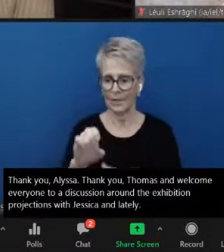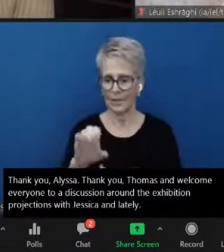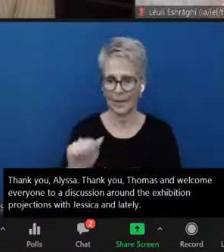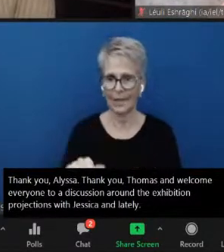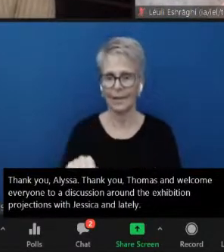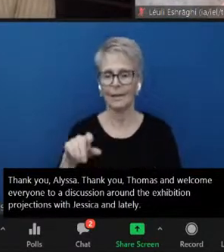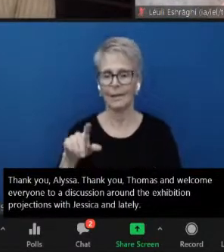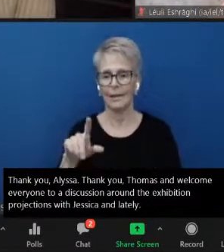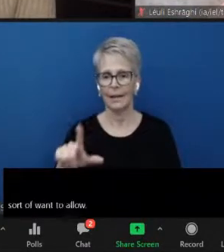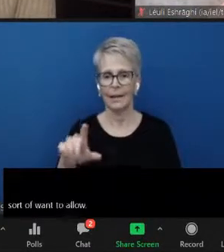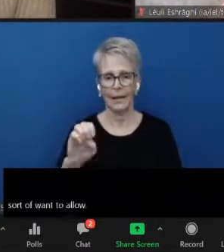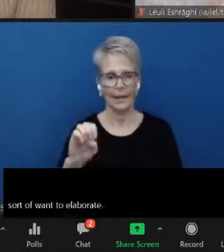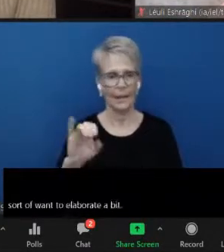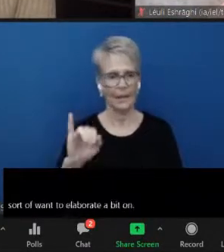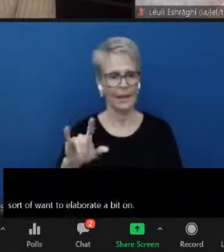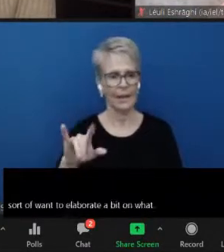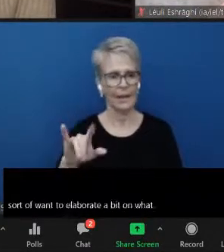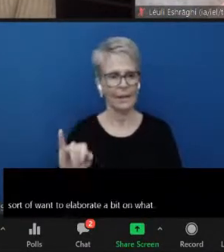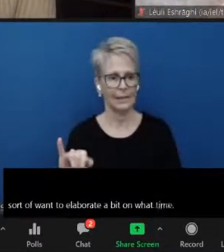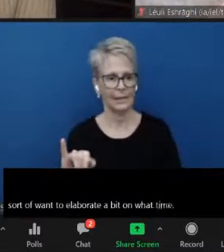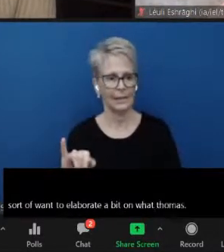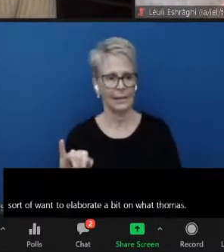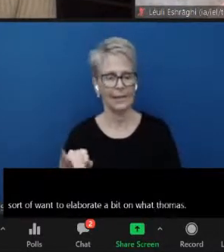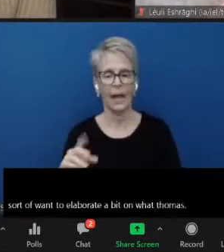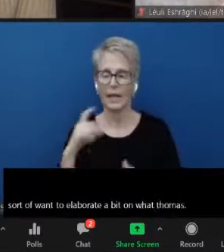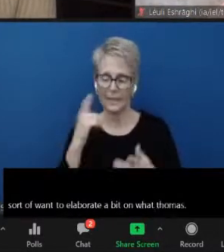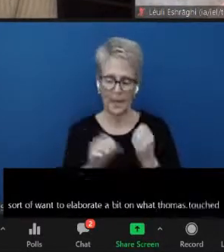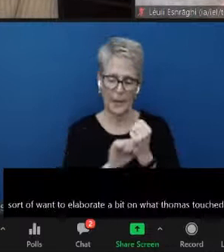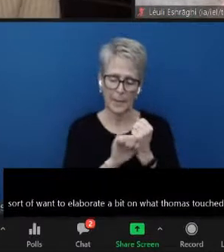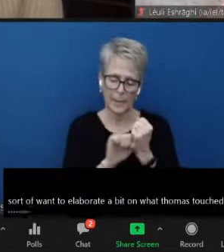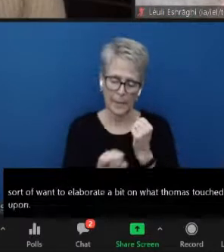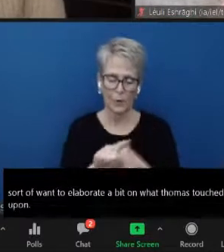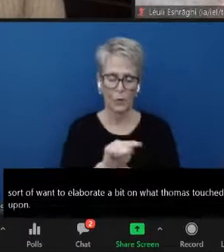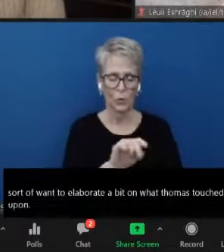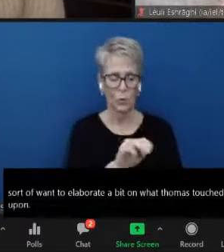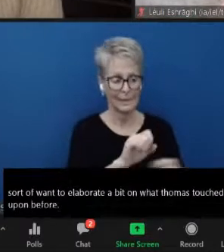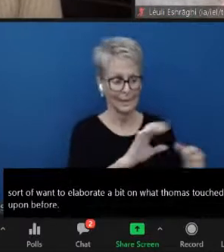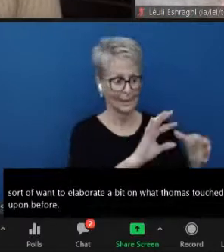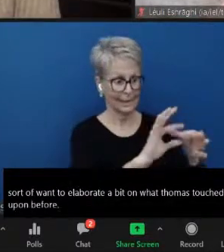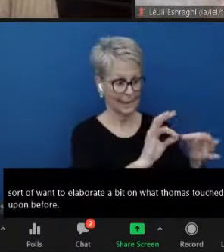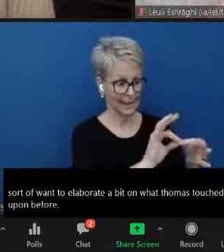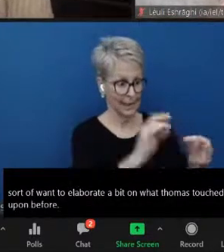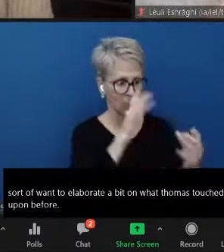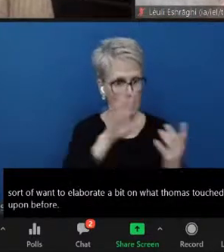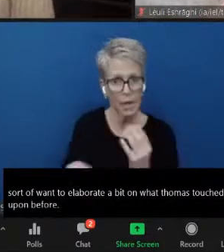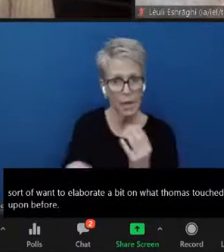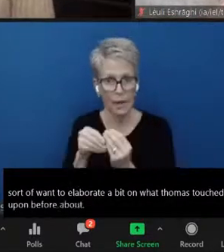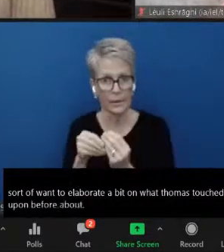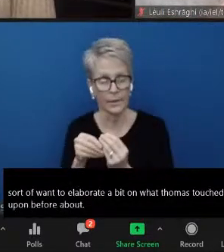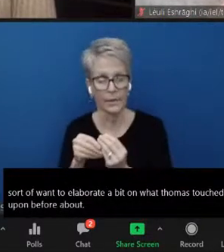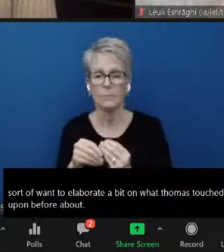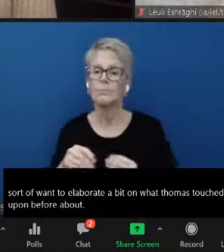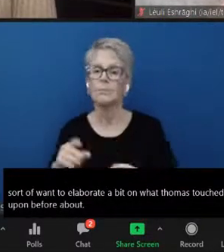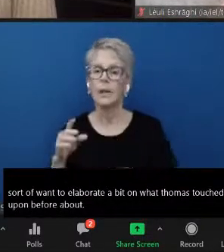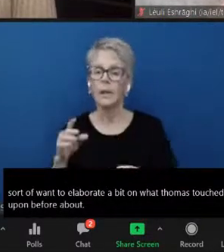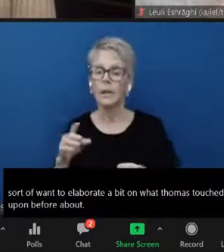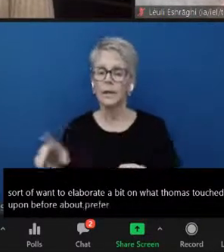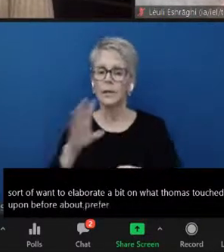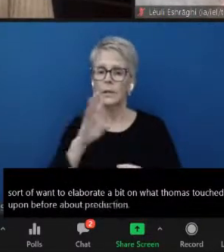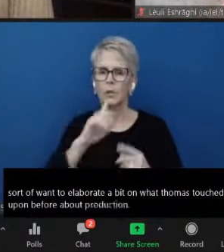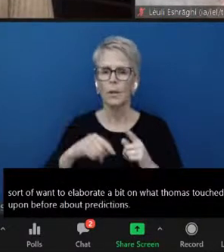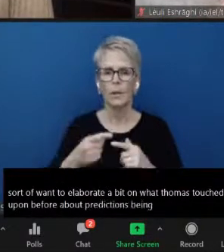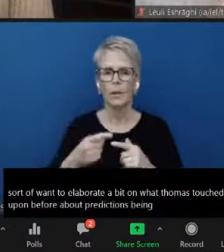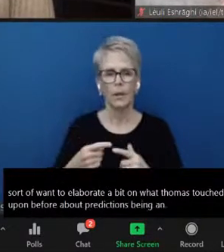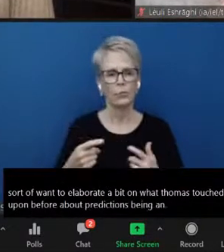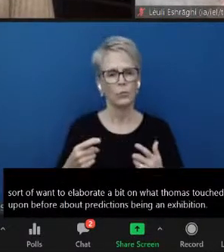I just sort of want to elaborate a bit on what Thomas touched upon before about projections being